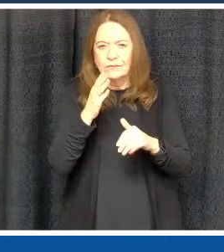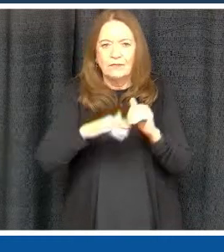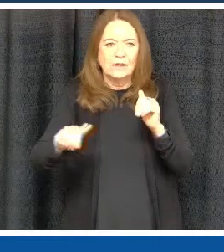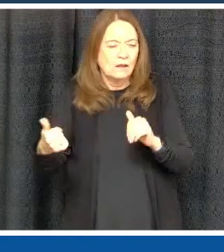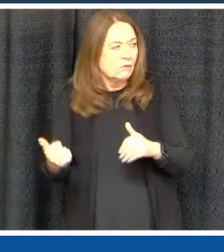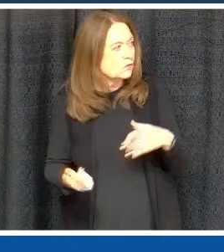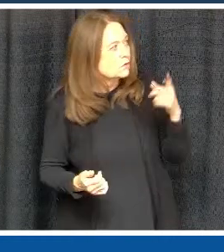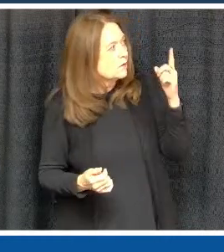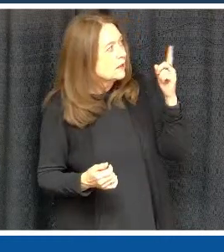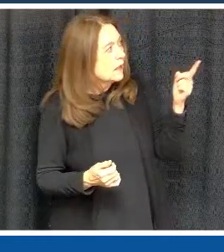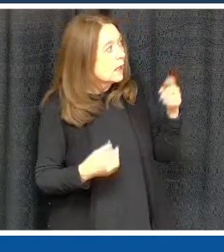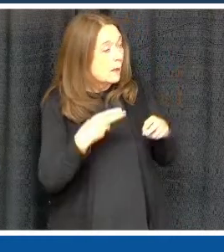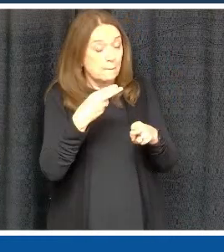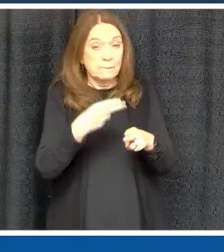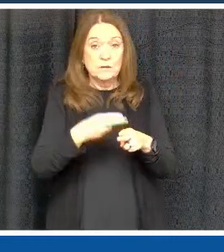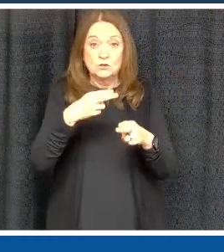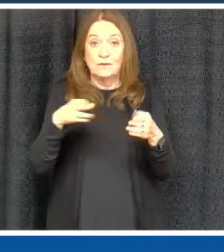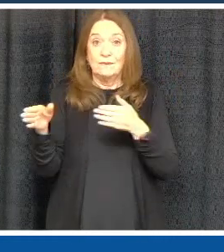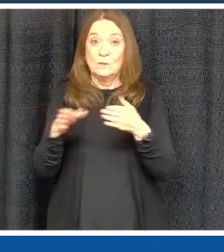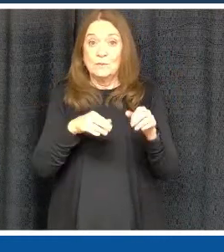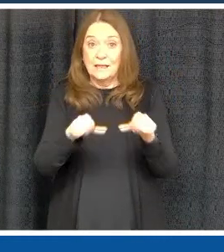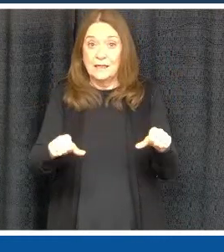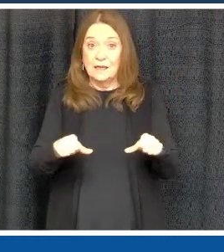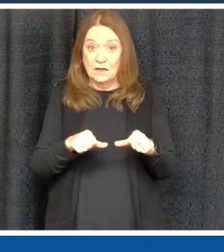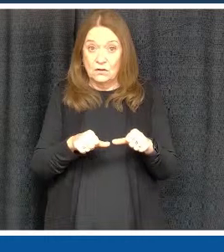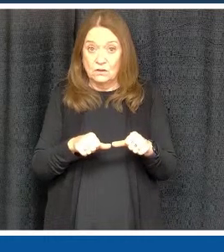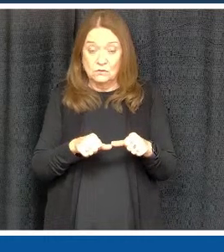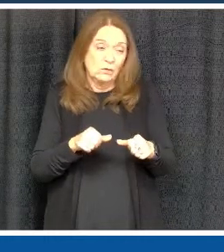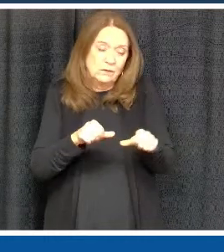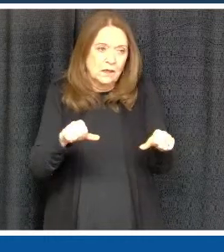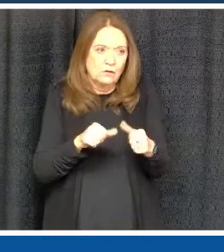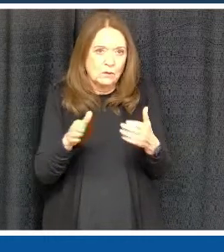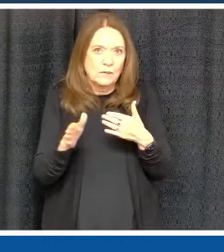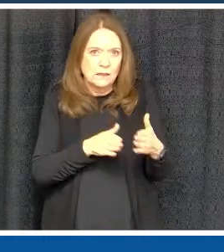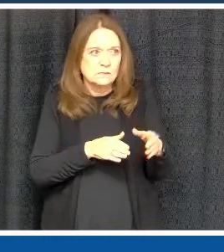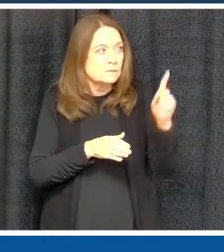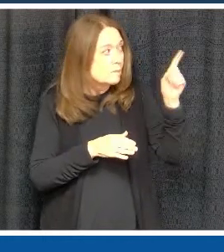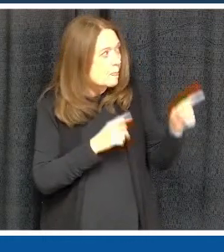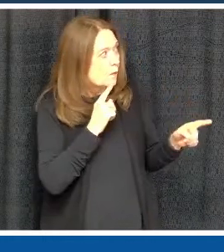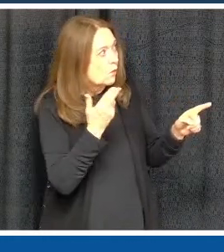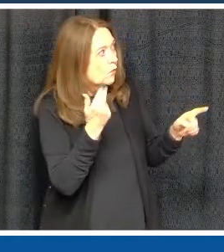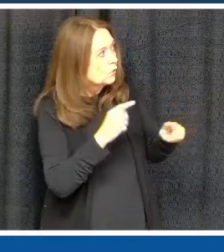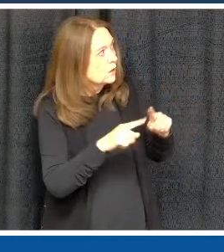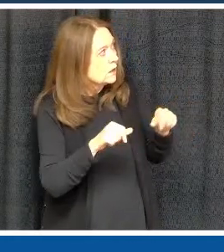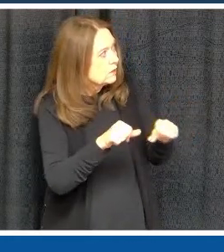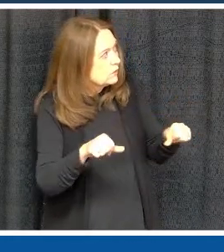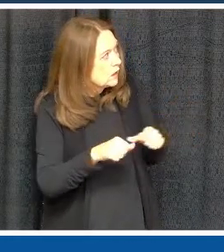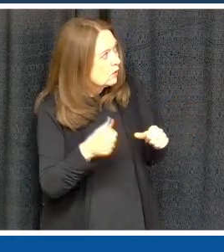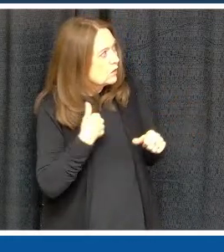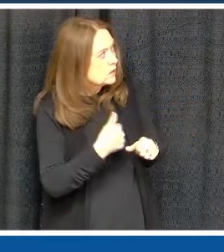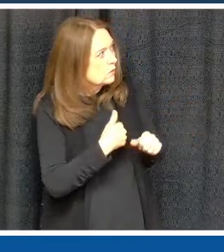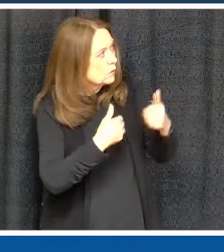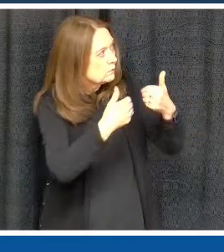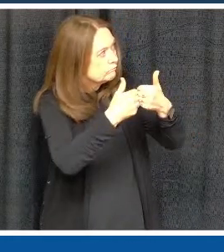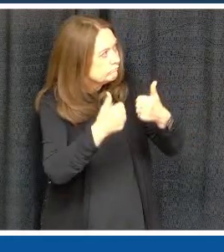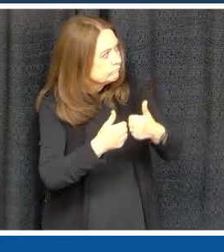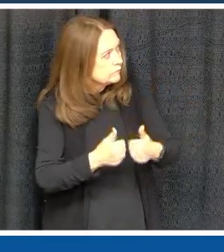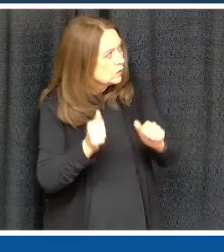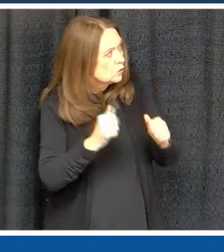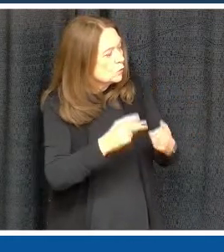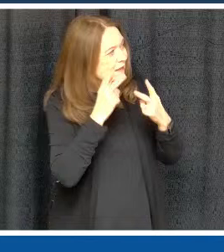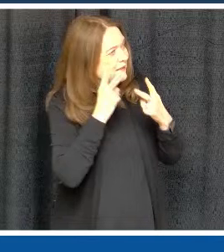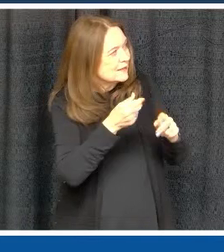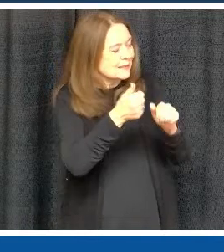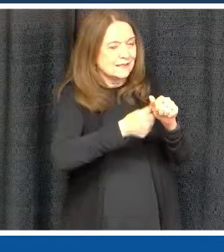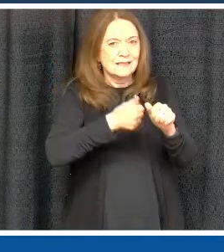As I mentioned, the planning areas or area plans, here's the 13 different areas that we broke out. And you can see they